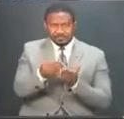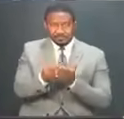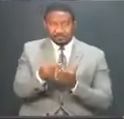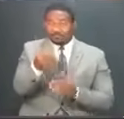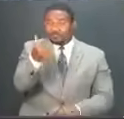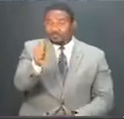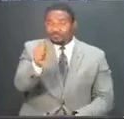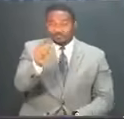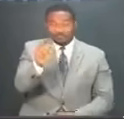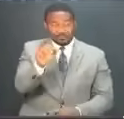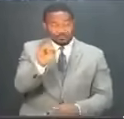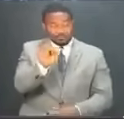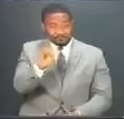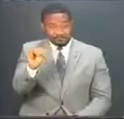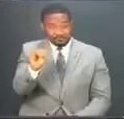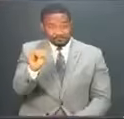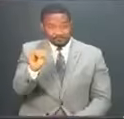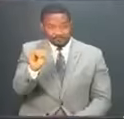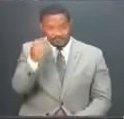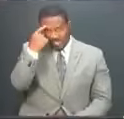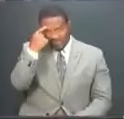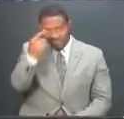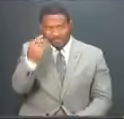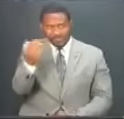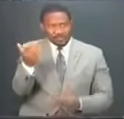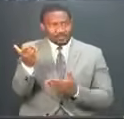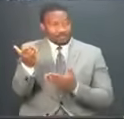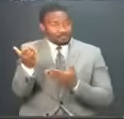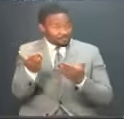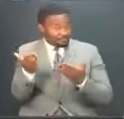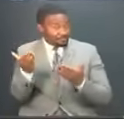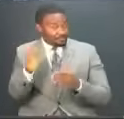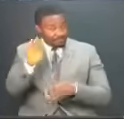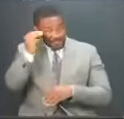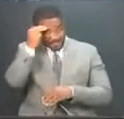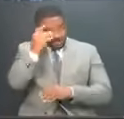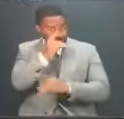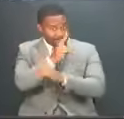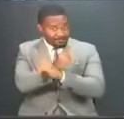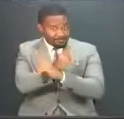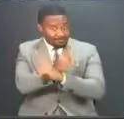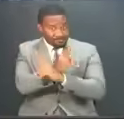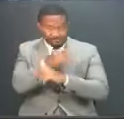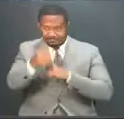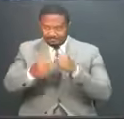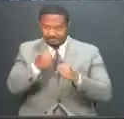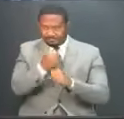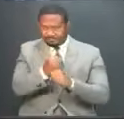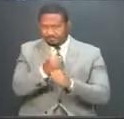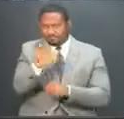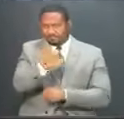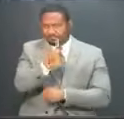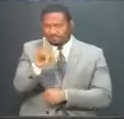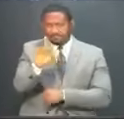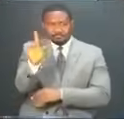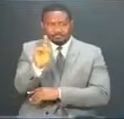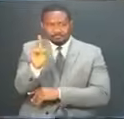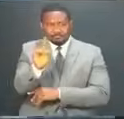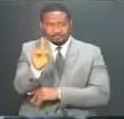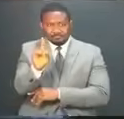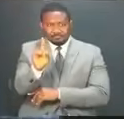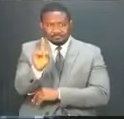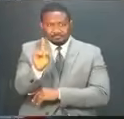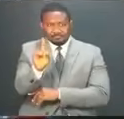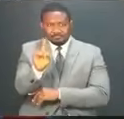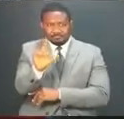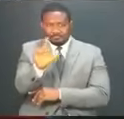million for the services of the Ministry of Defense for the year ending 31st